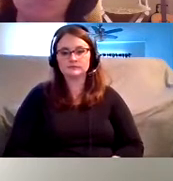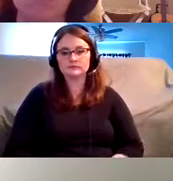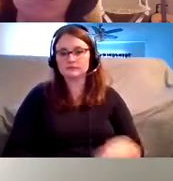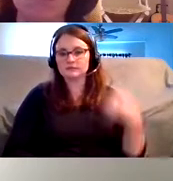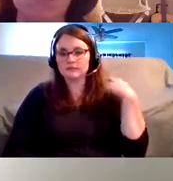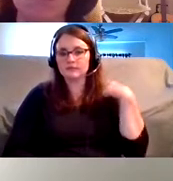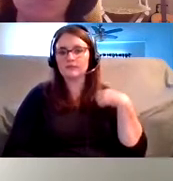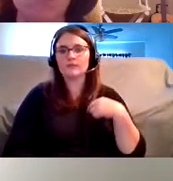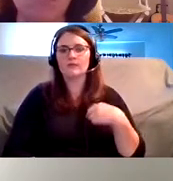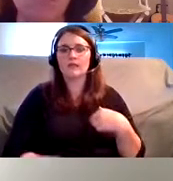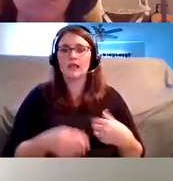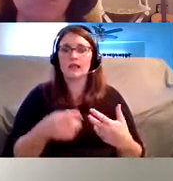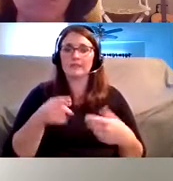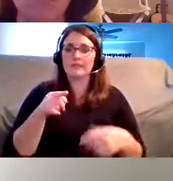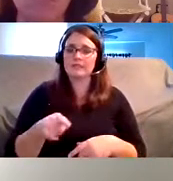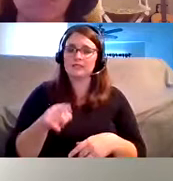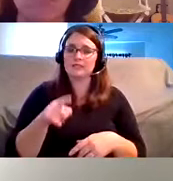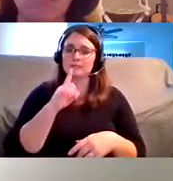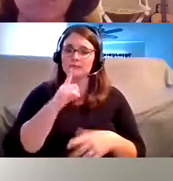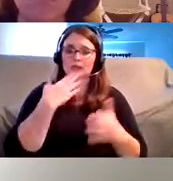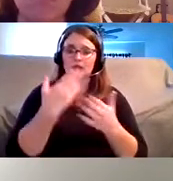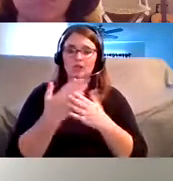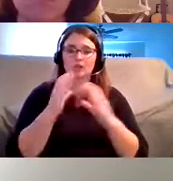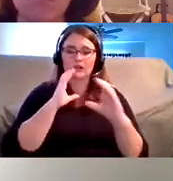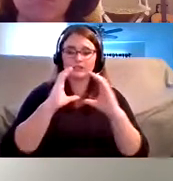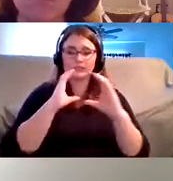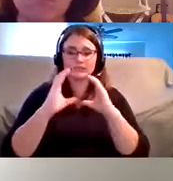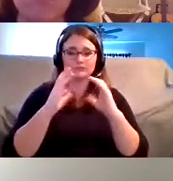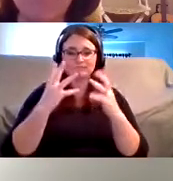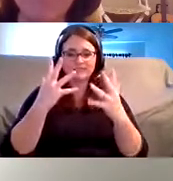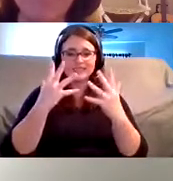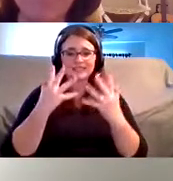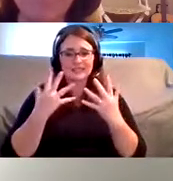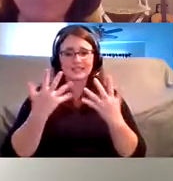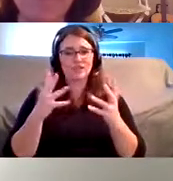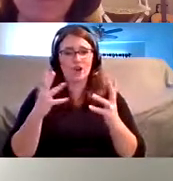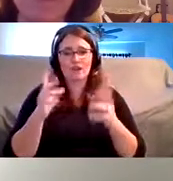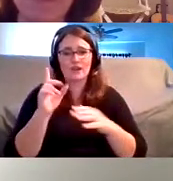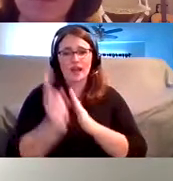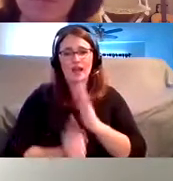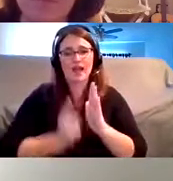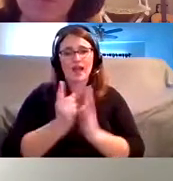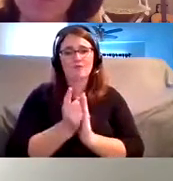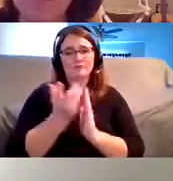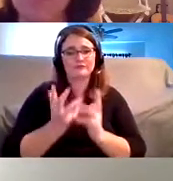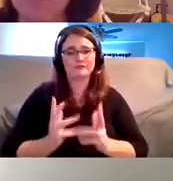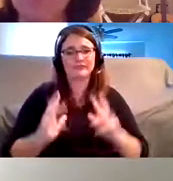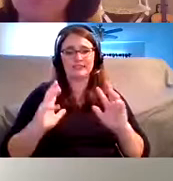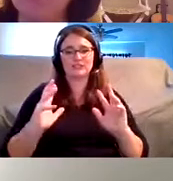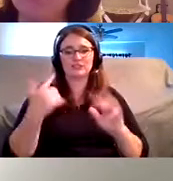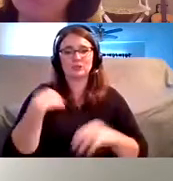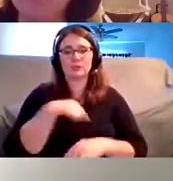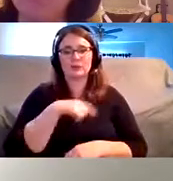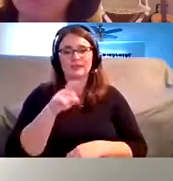This has been a really good conversation. Unfortunately, it's already been an hour. We need kind of like the whole